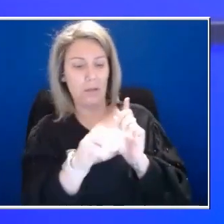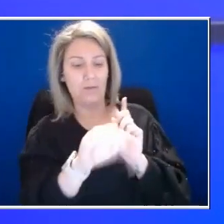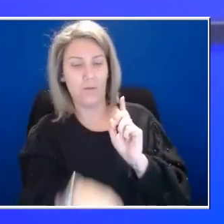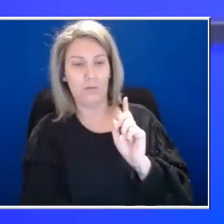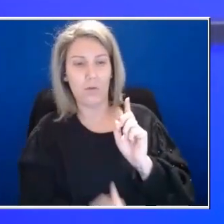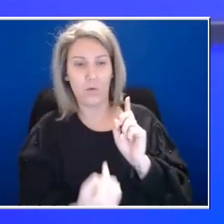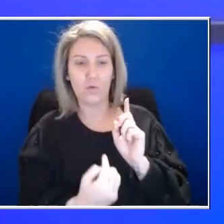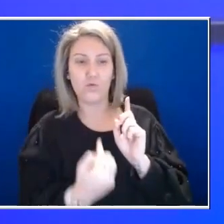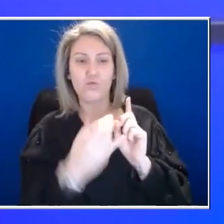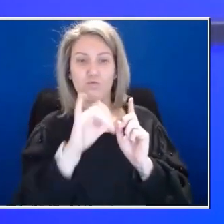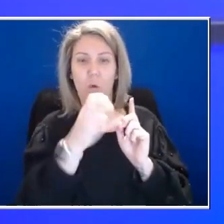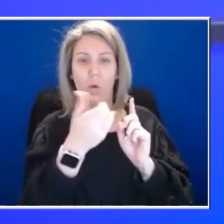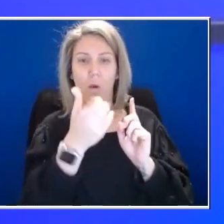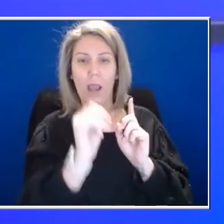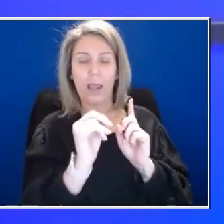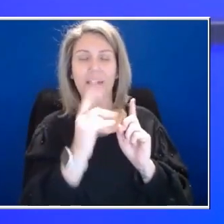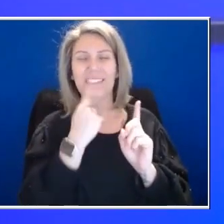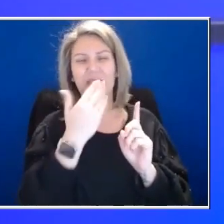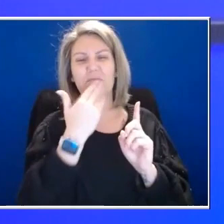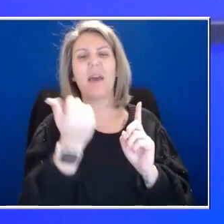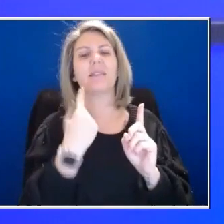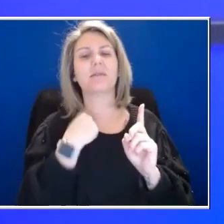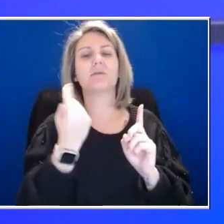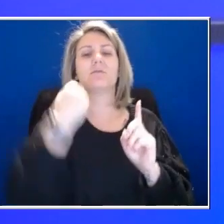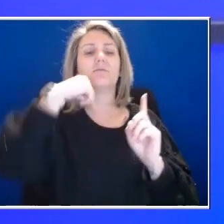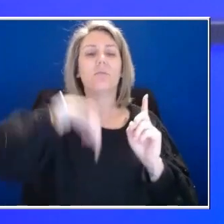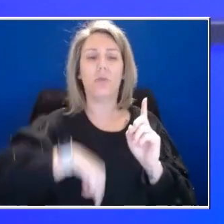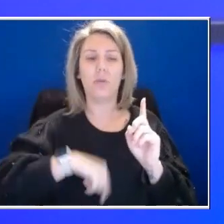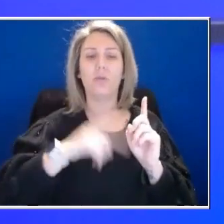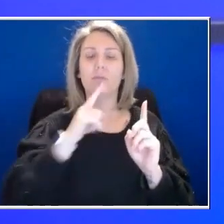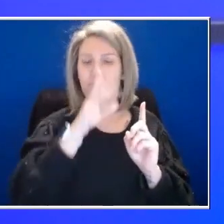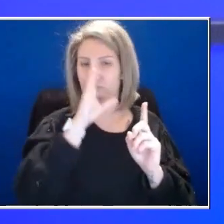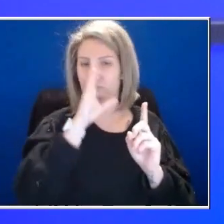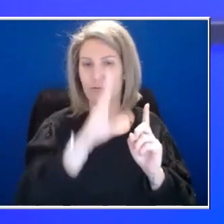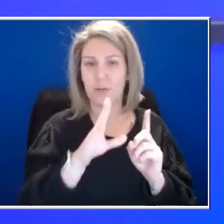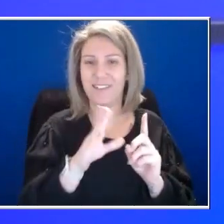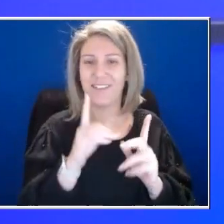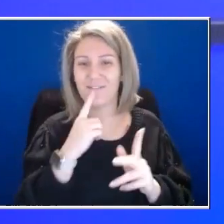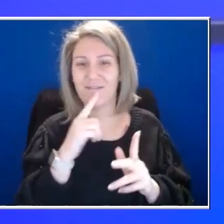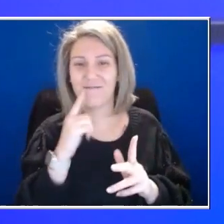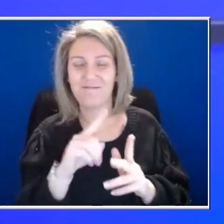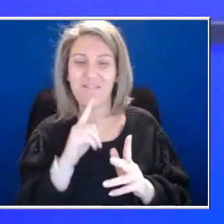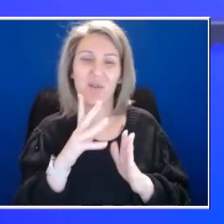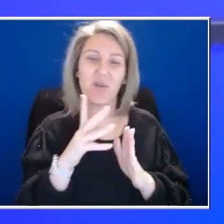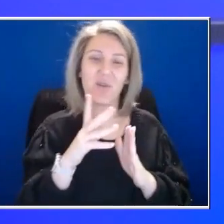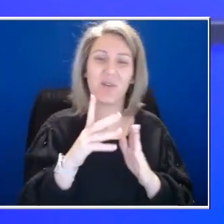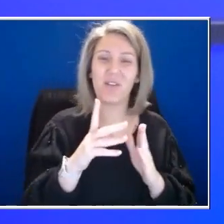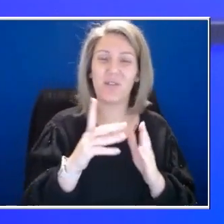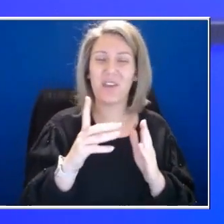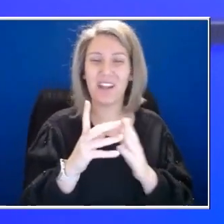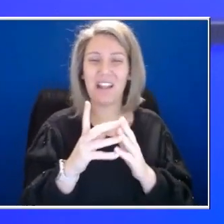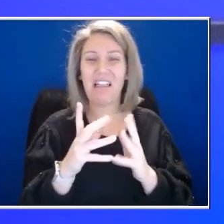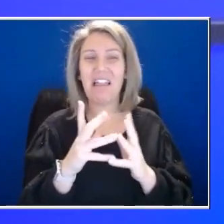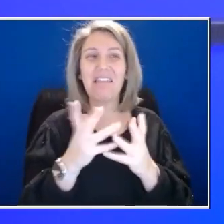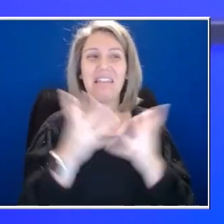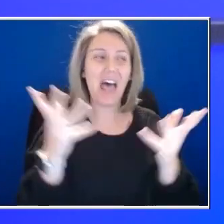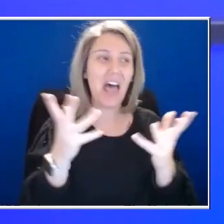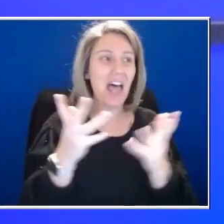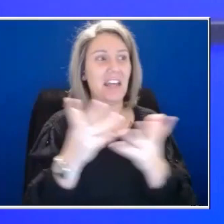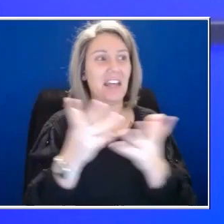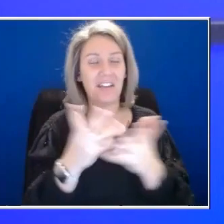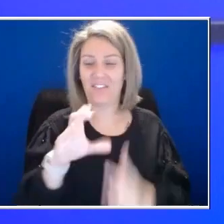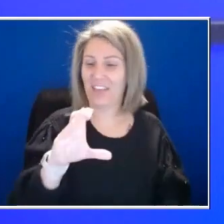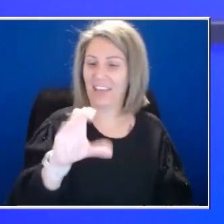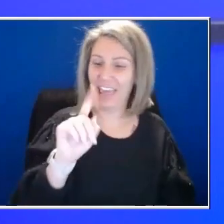really good foundation to perform the procedure. We have a lot of long catheters and sheaths and fun stuff that can get us there,